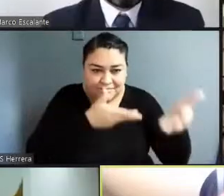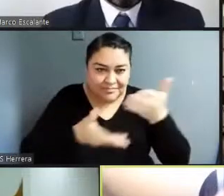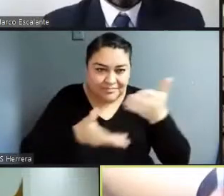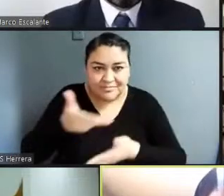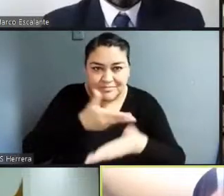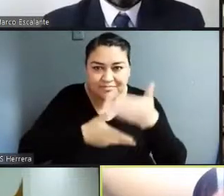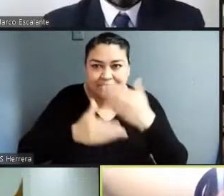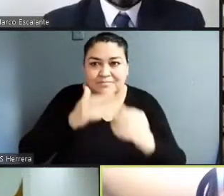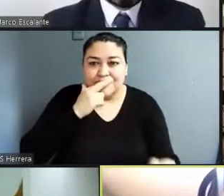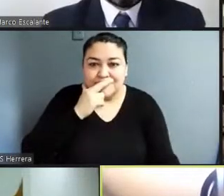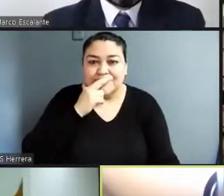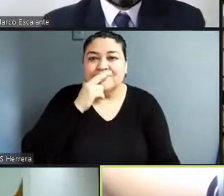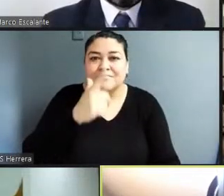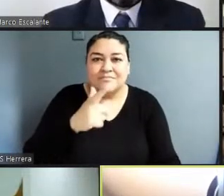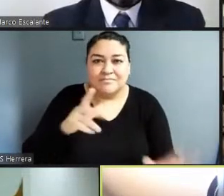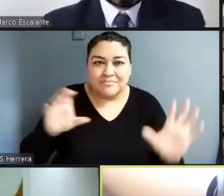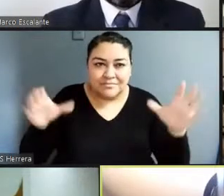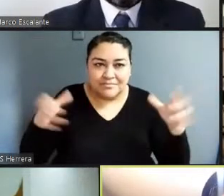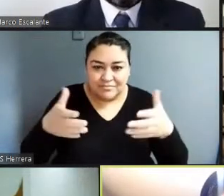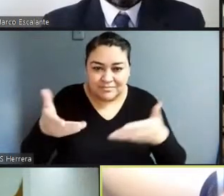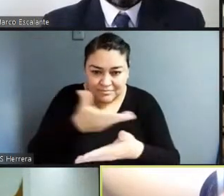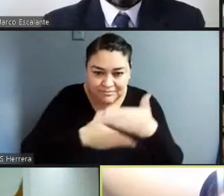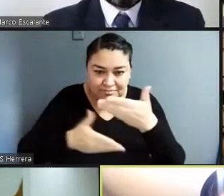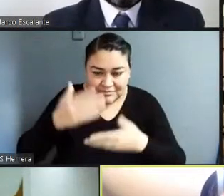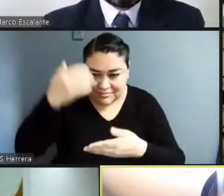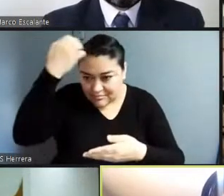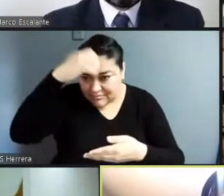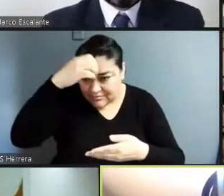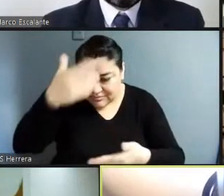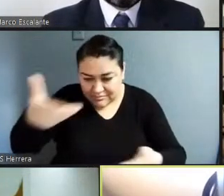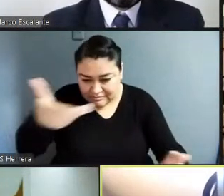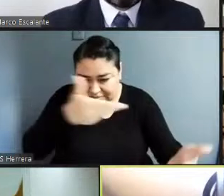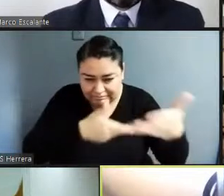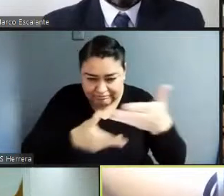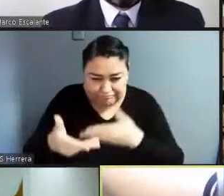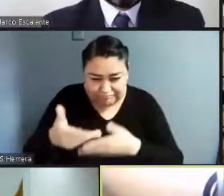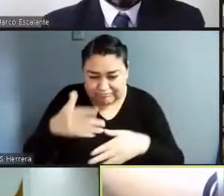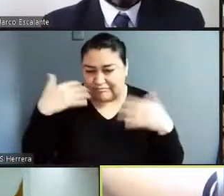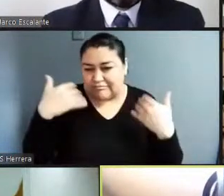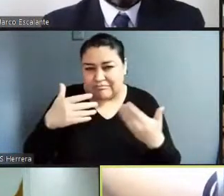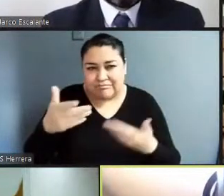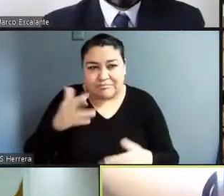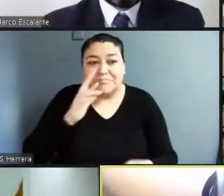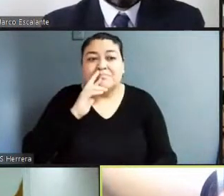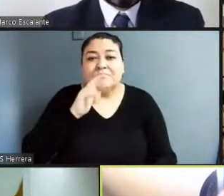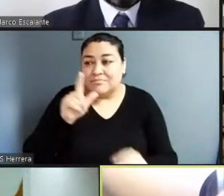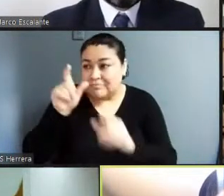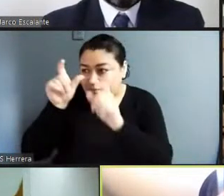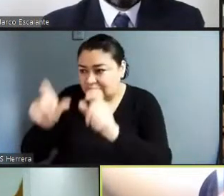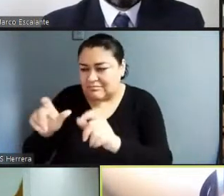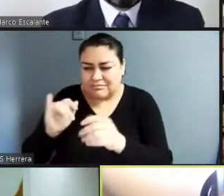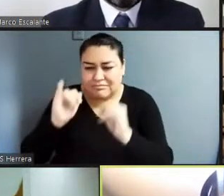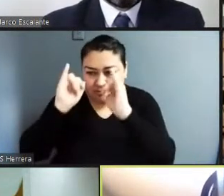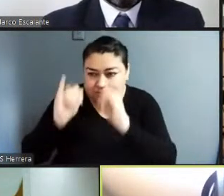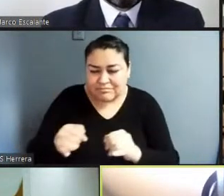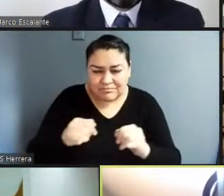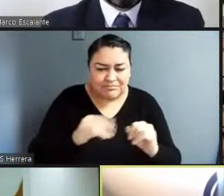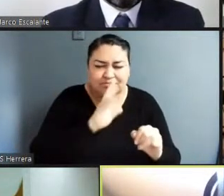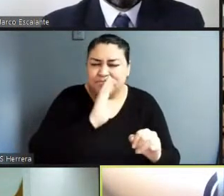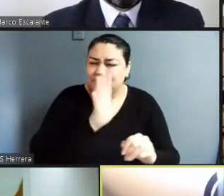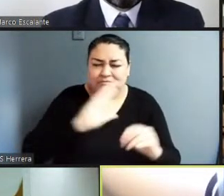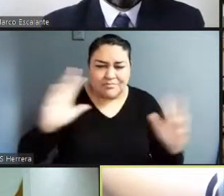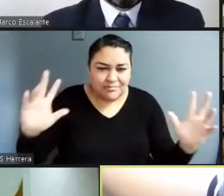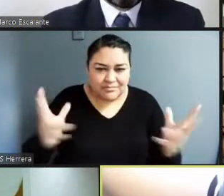we are building a collective knowledge that is larger than the one that we might